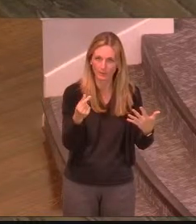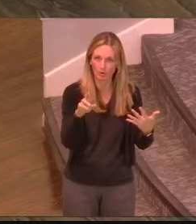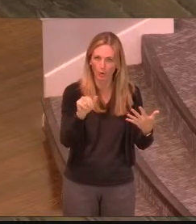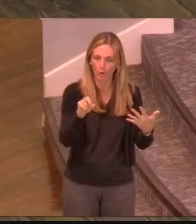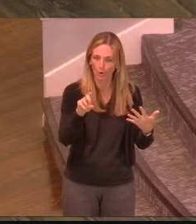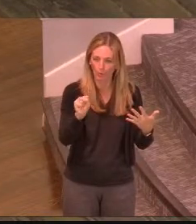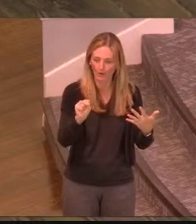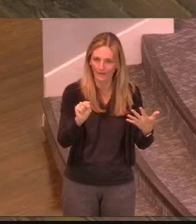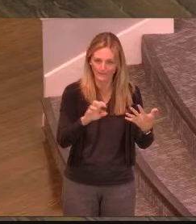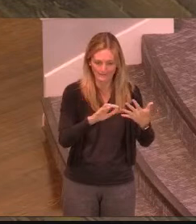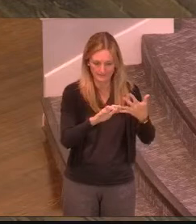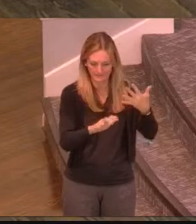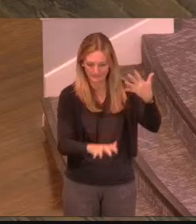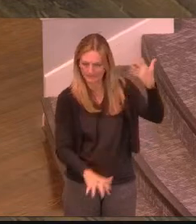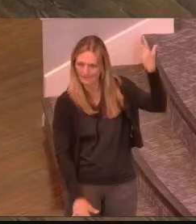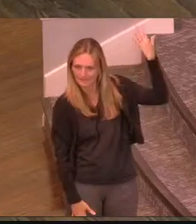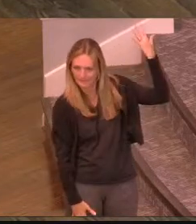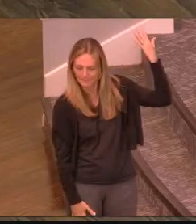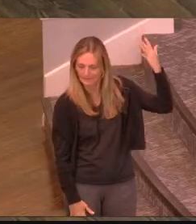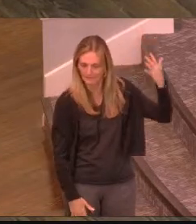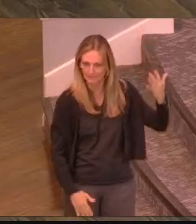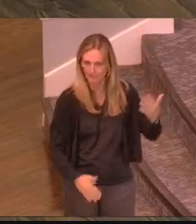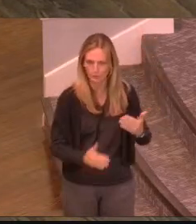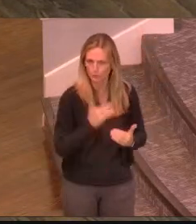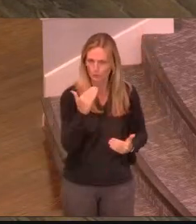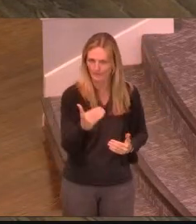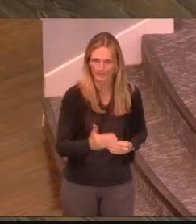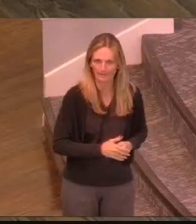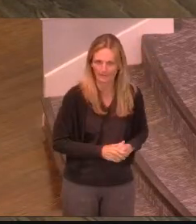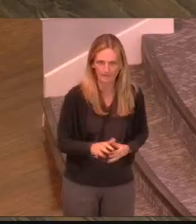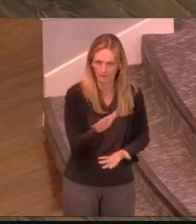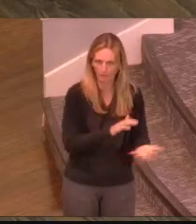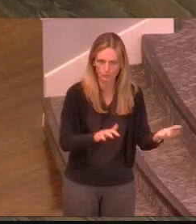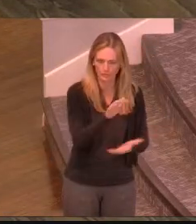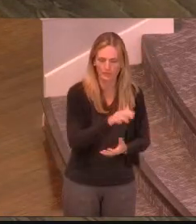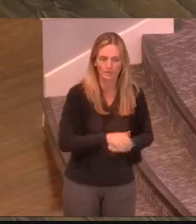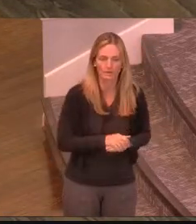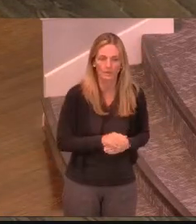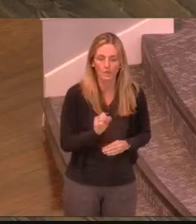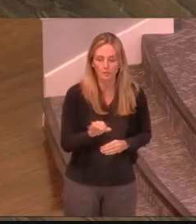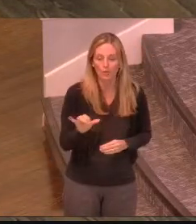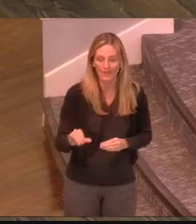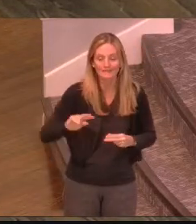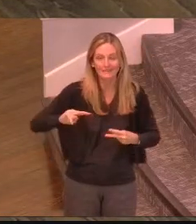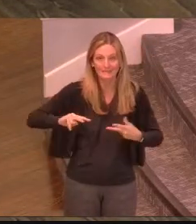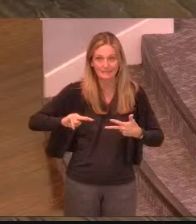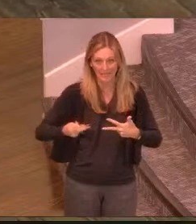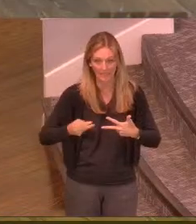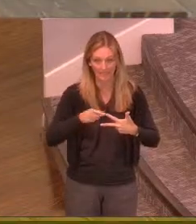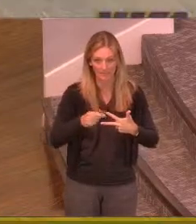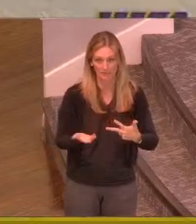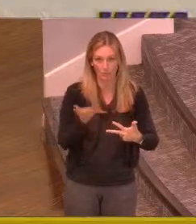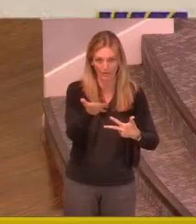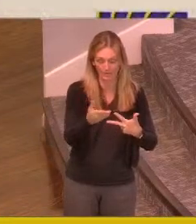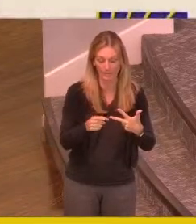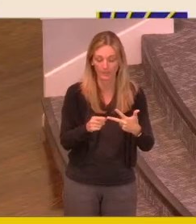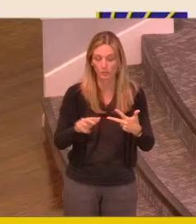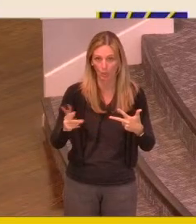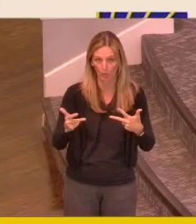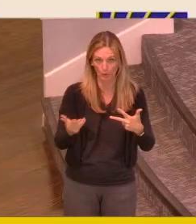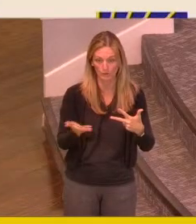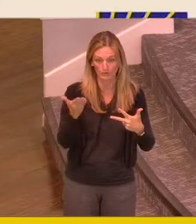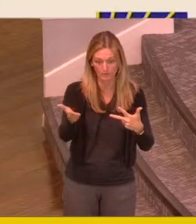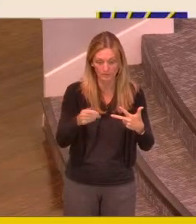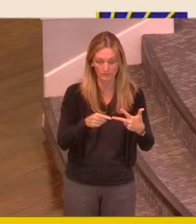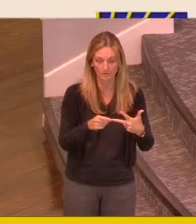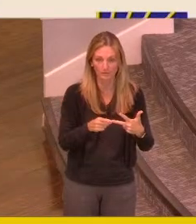That is just way too many. So that was the second recommendation. And then the third recommendation was to adjust